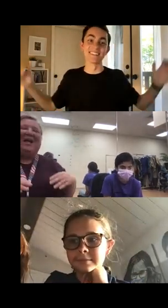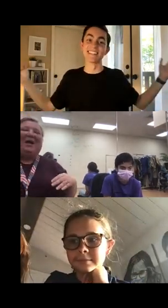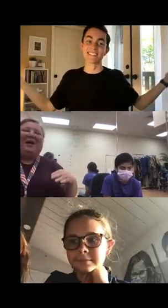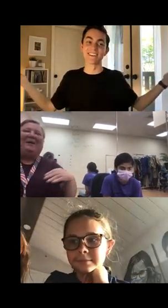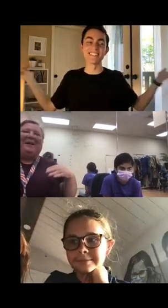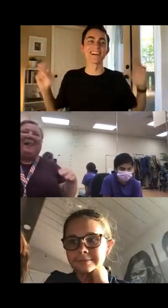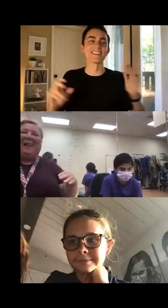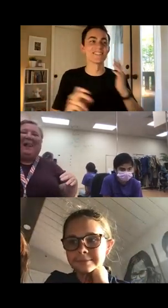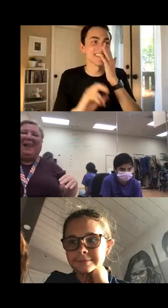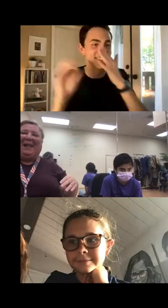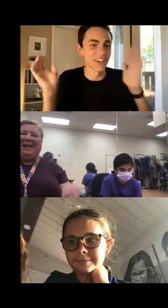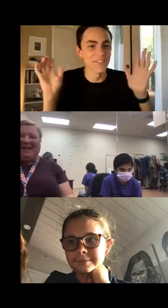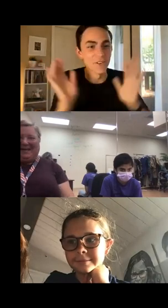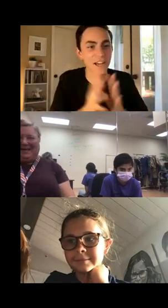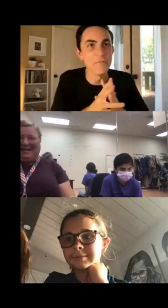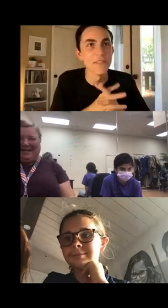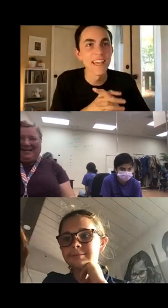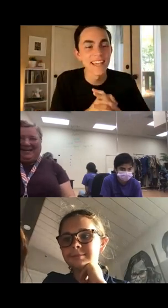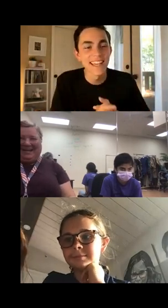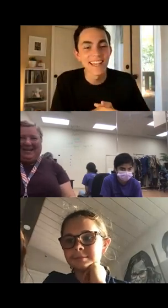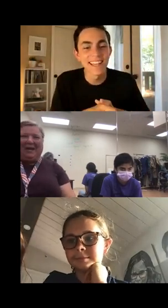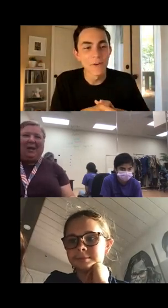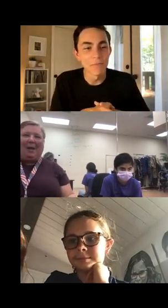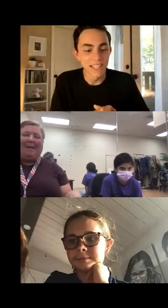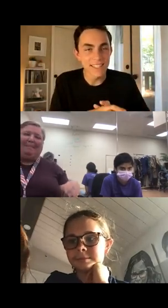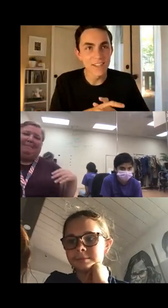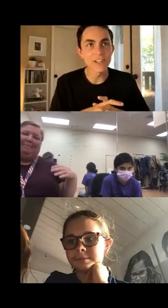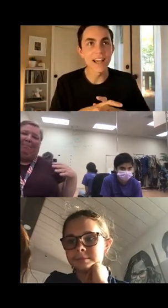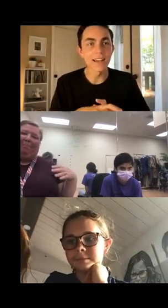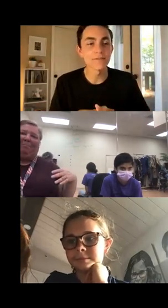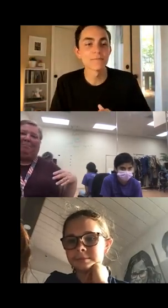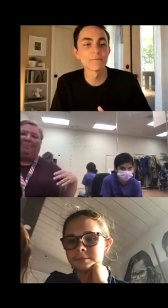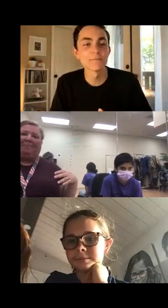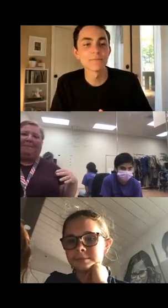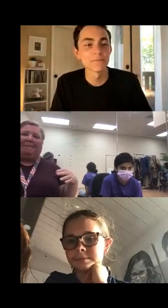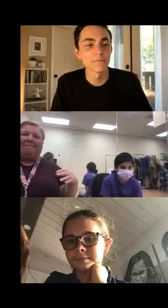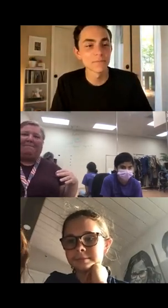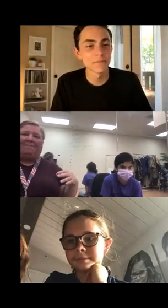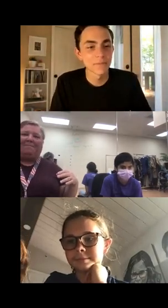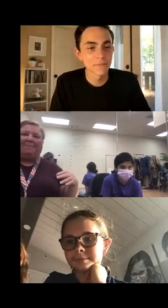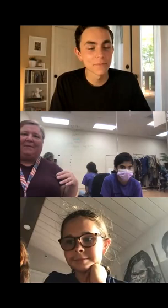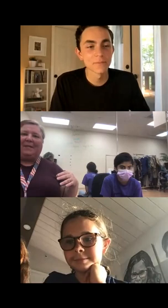Yeah, I know, it's quite the challenge, right? It's a lot of vocab. Okay. Quinn put a guess in the chat.